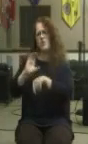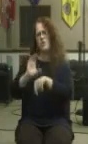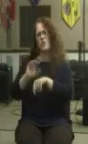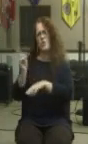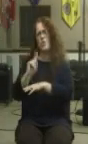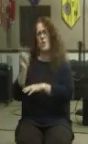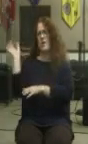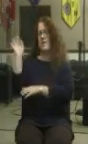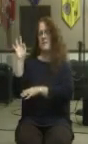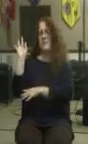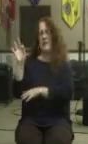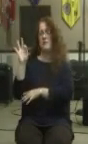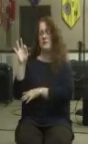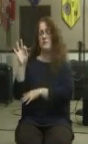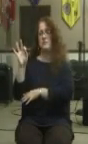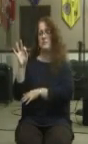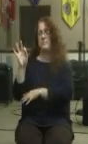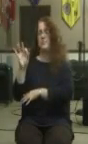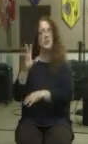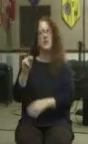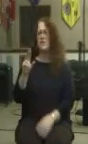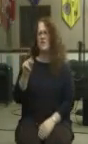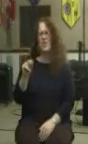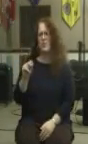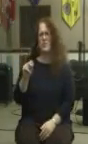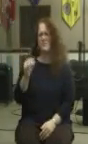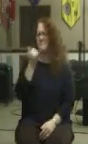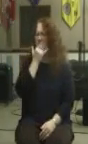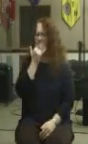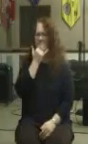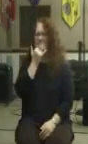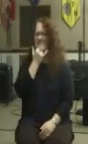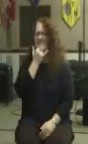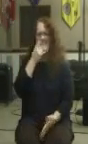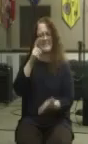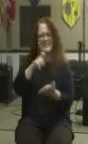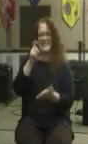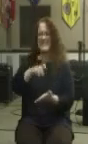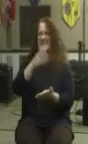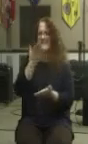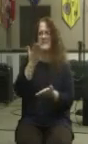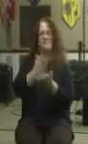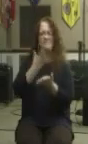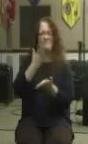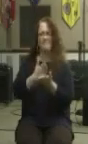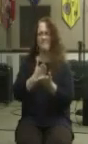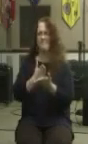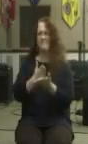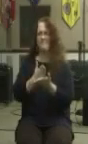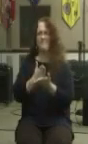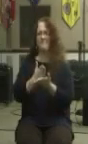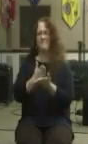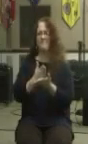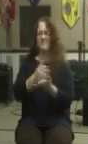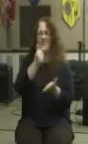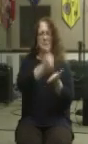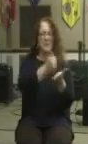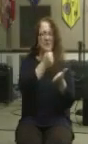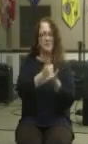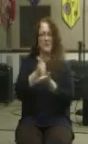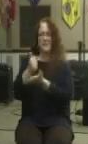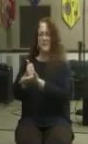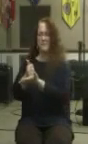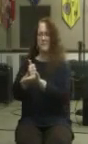Not, oh, I go to a church where, you know, the pastor, no, that's time for that to end.